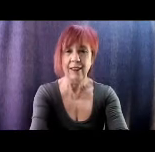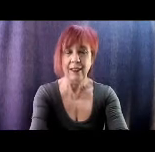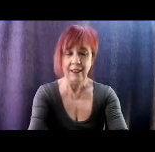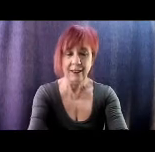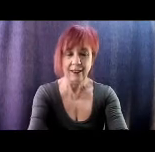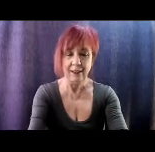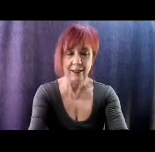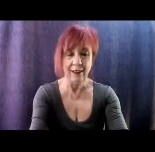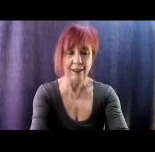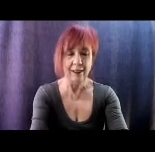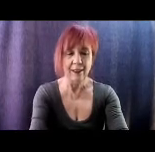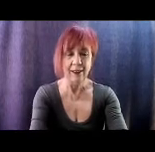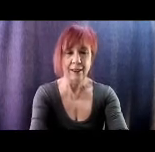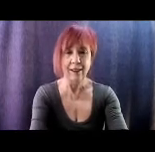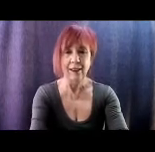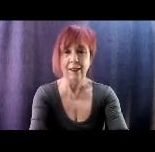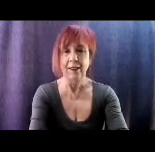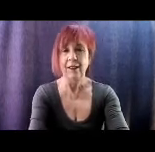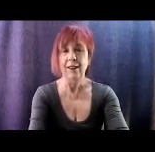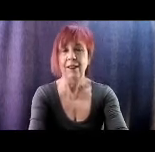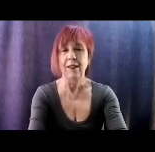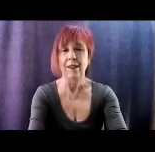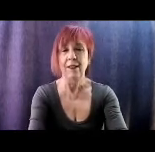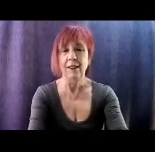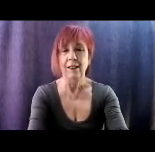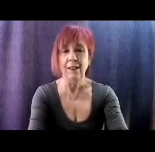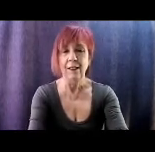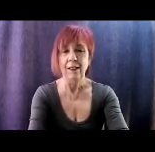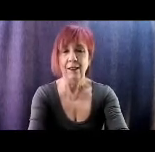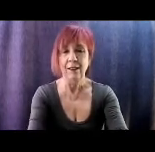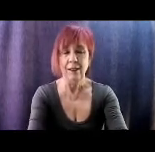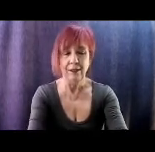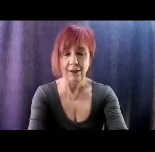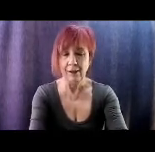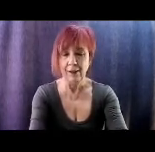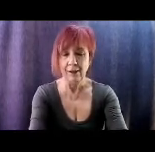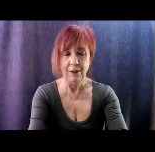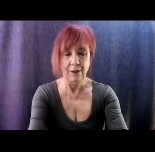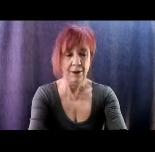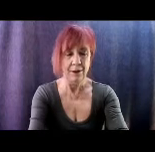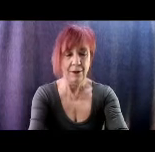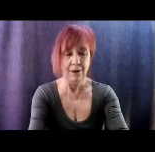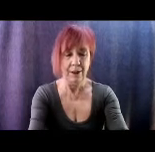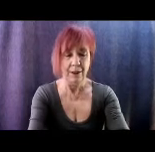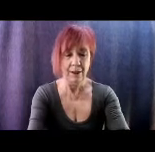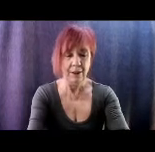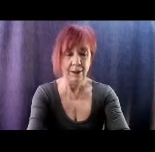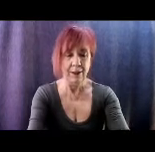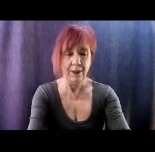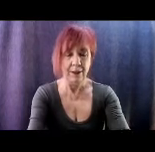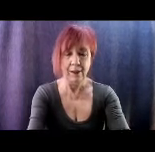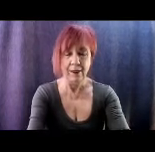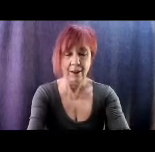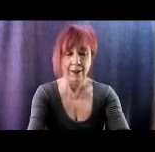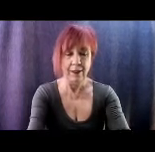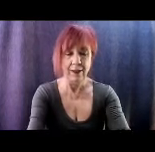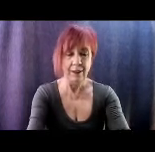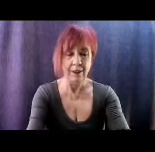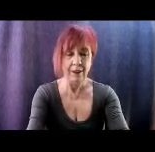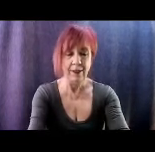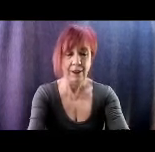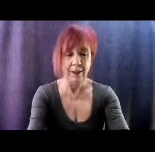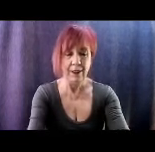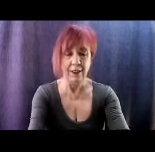his teacher in preschool brought someone in from Kanawha County Schools to evaluate him.